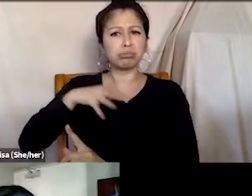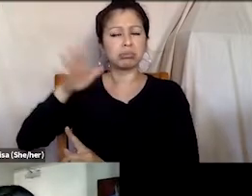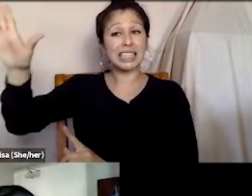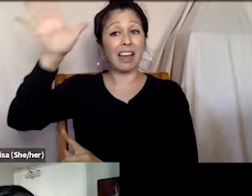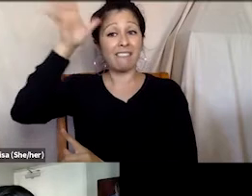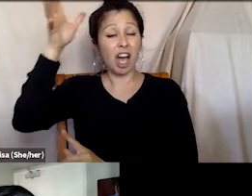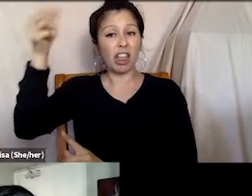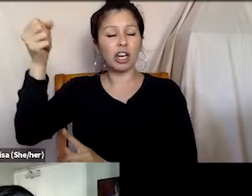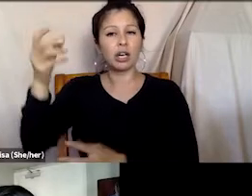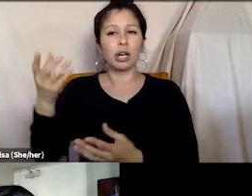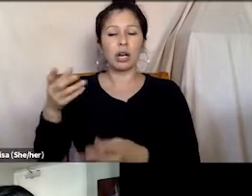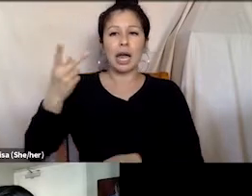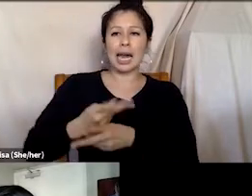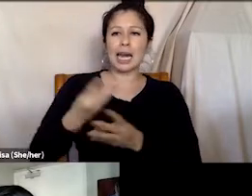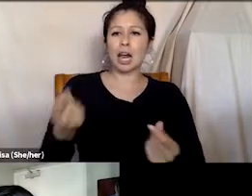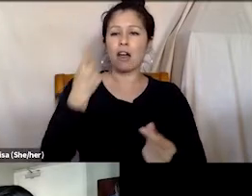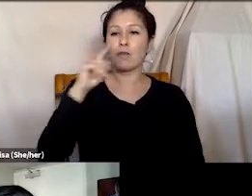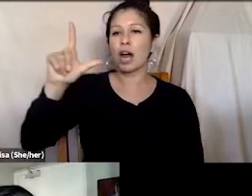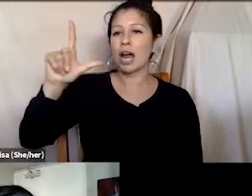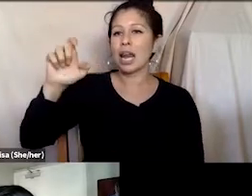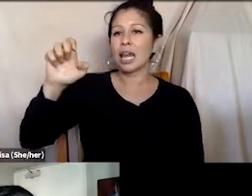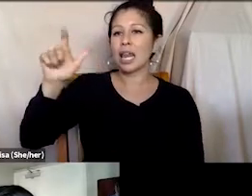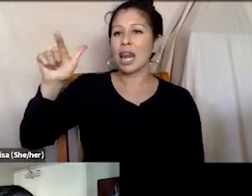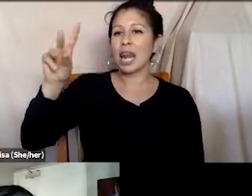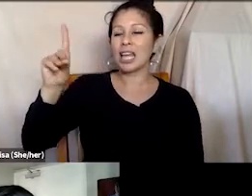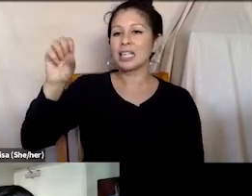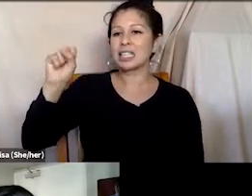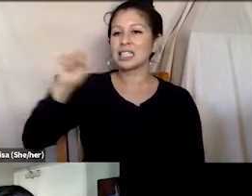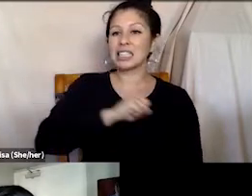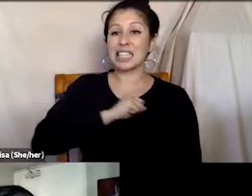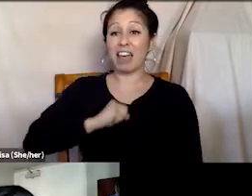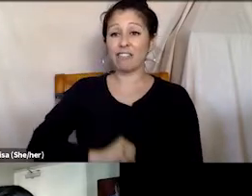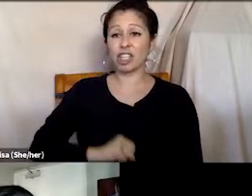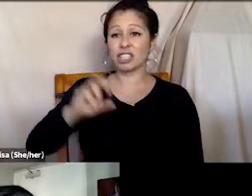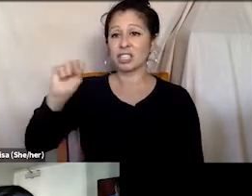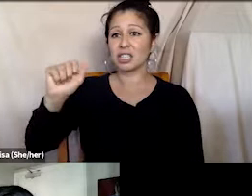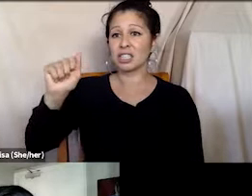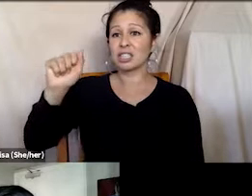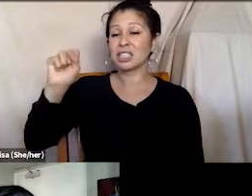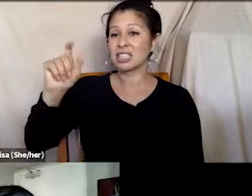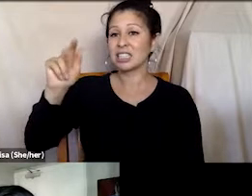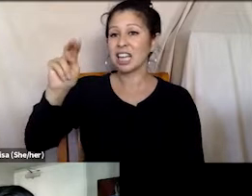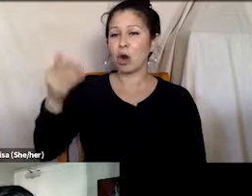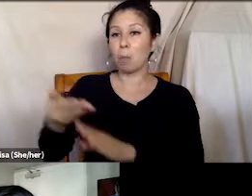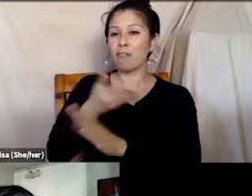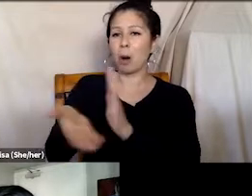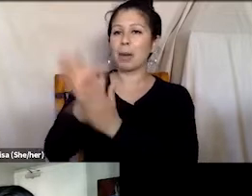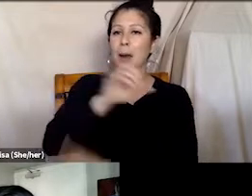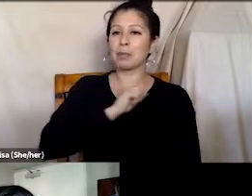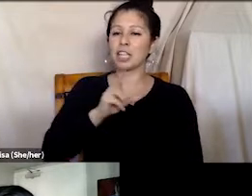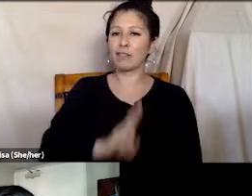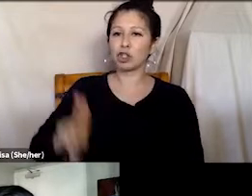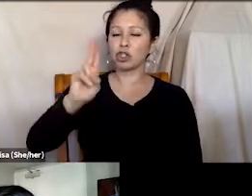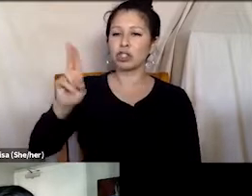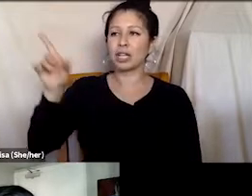was the groundskeeper for Leland Stanford before it became Stanford University. His first wife died, so my grandfather went